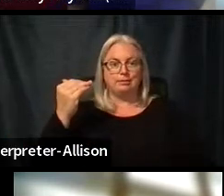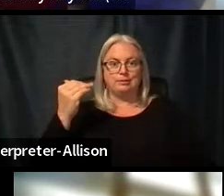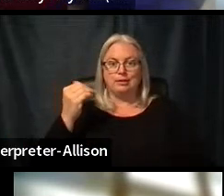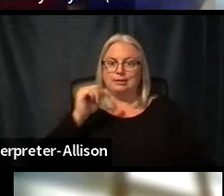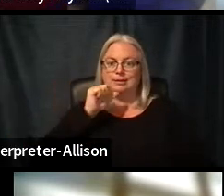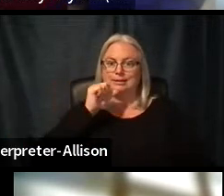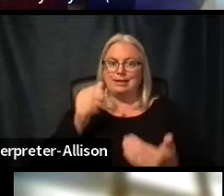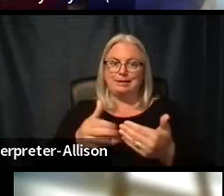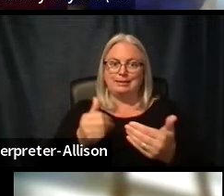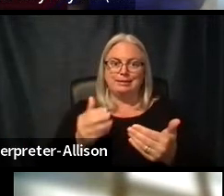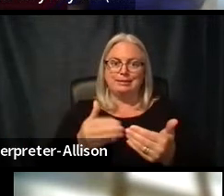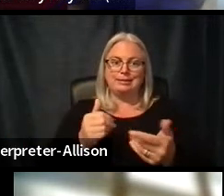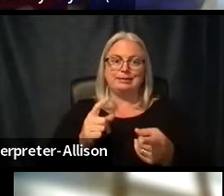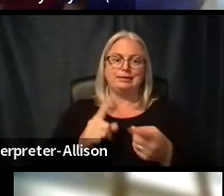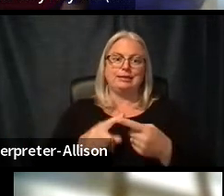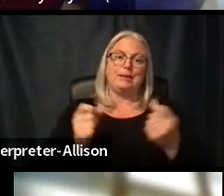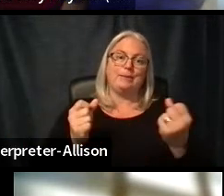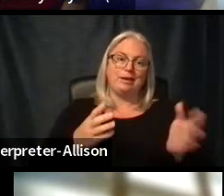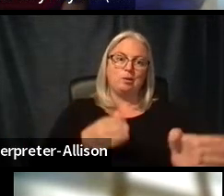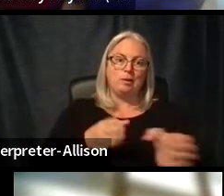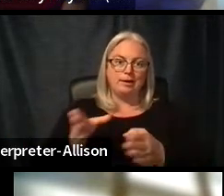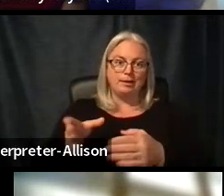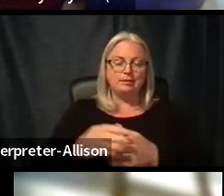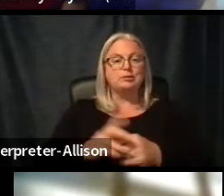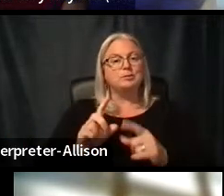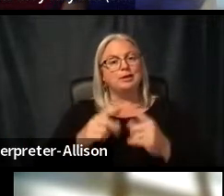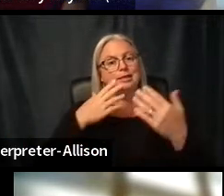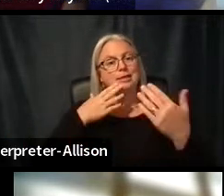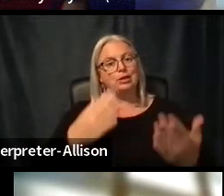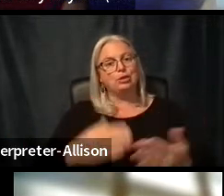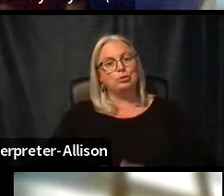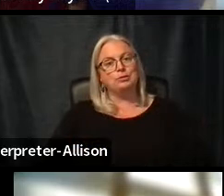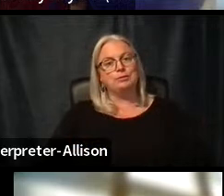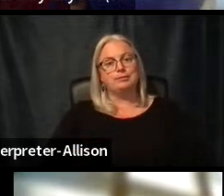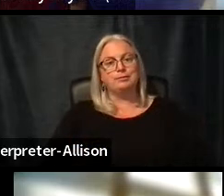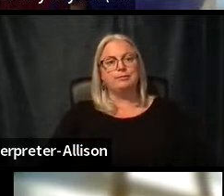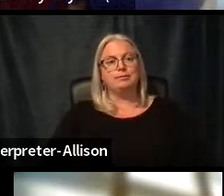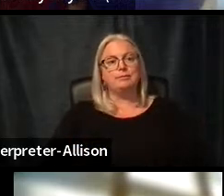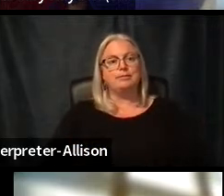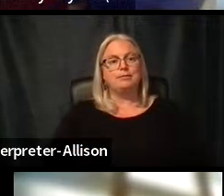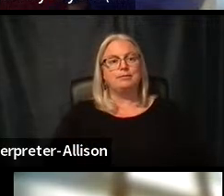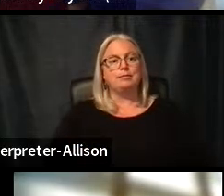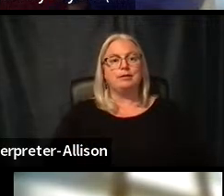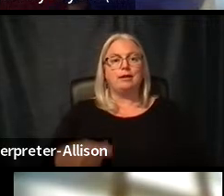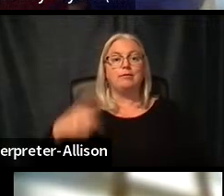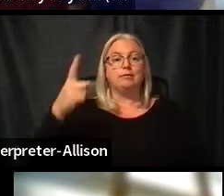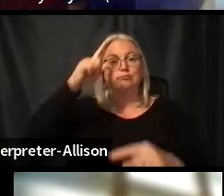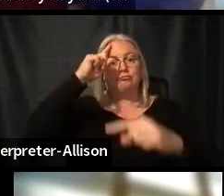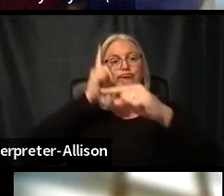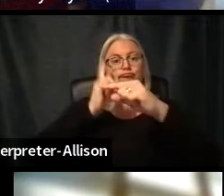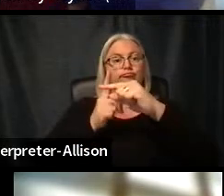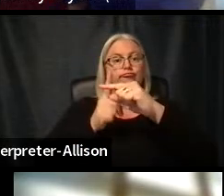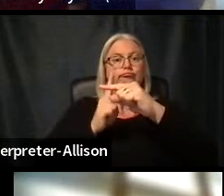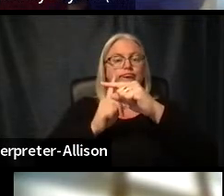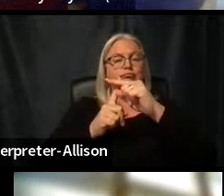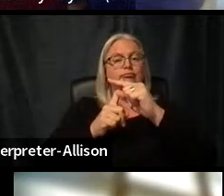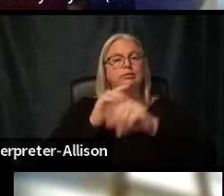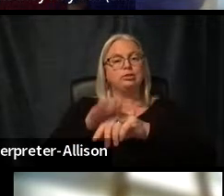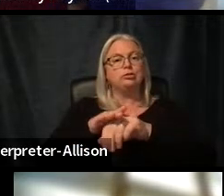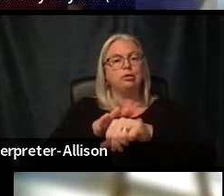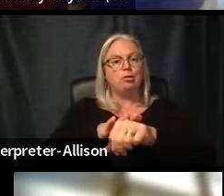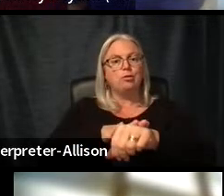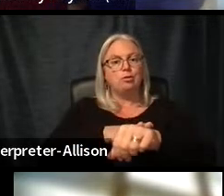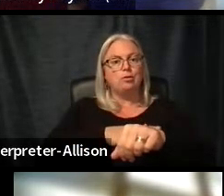easy in so many ways. But thank you. And I have high hopes that slowly,